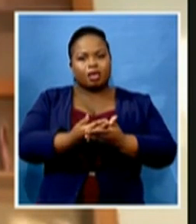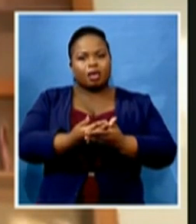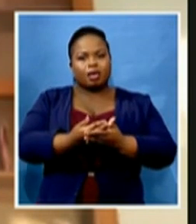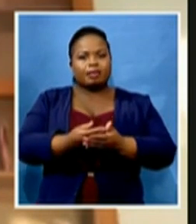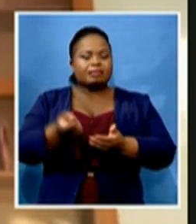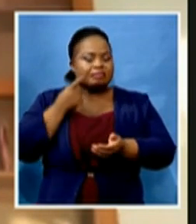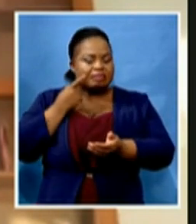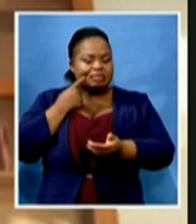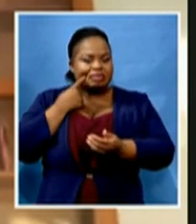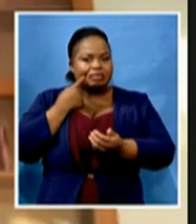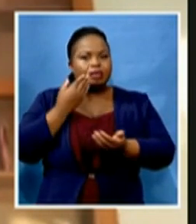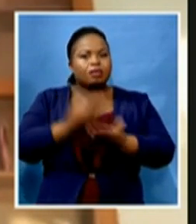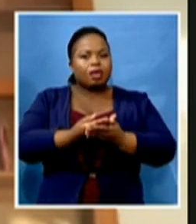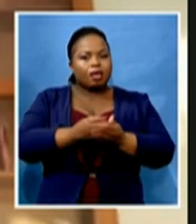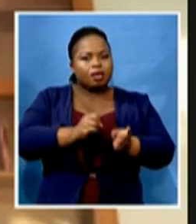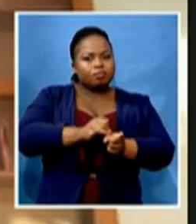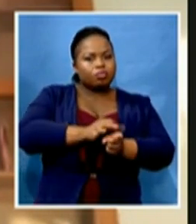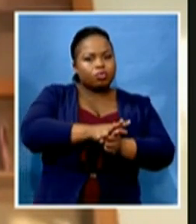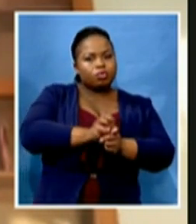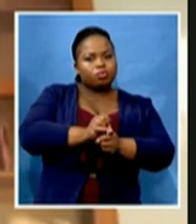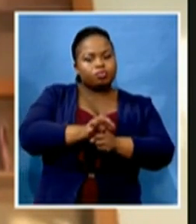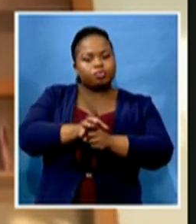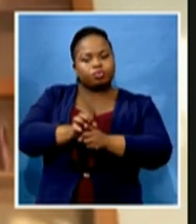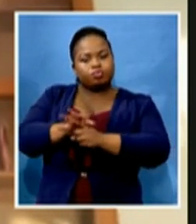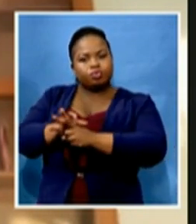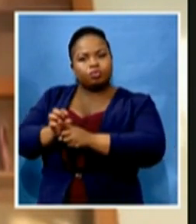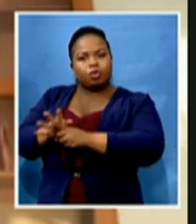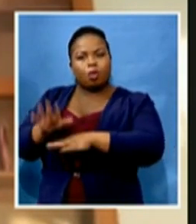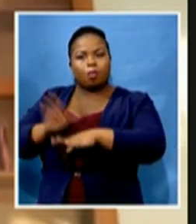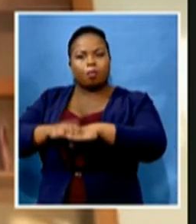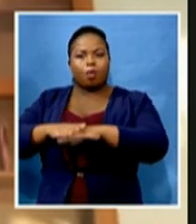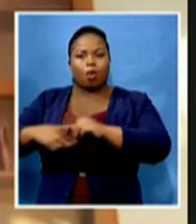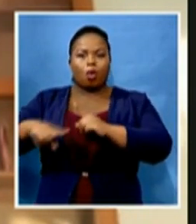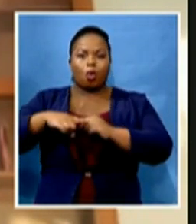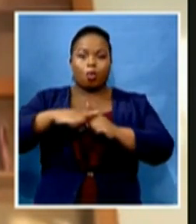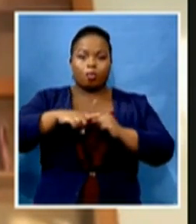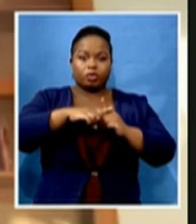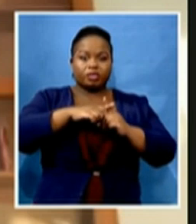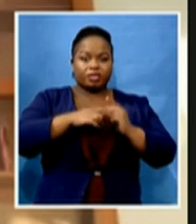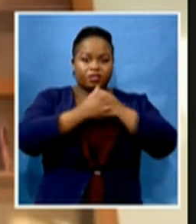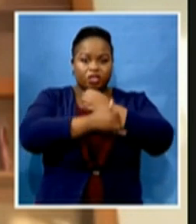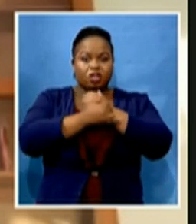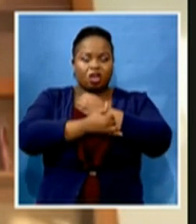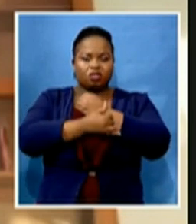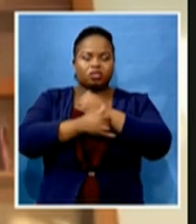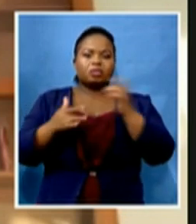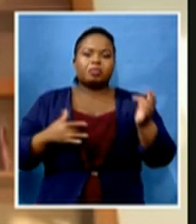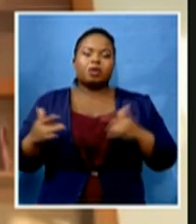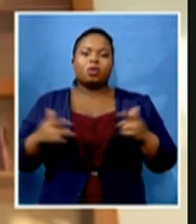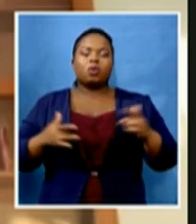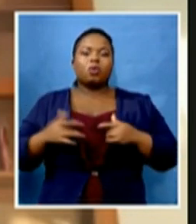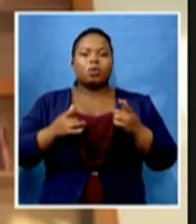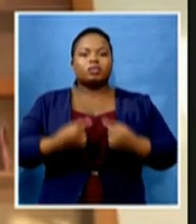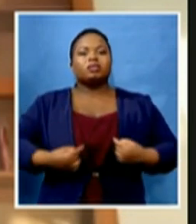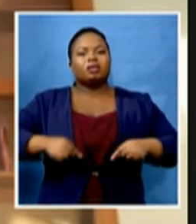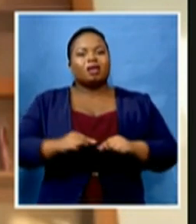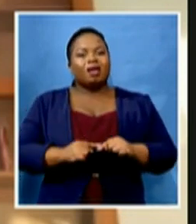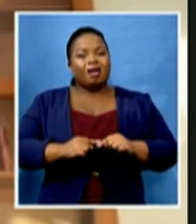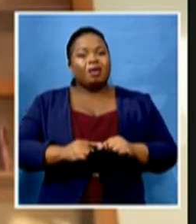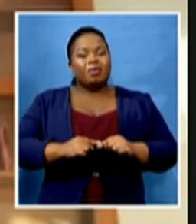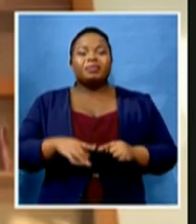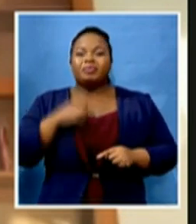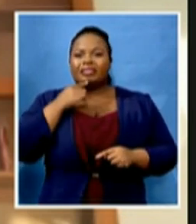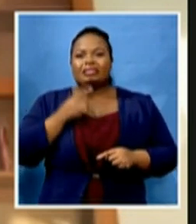of positive cases again into the country. And our major concern was that it would go into areas where there are